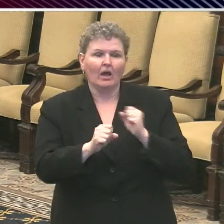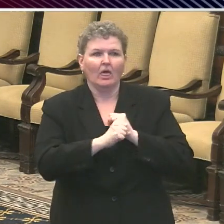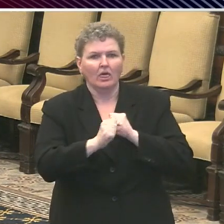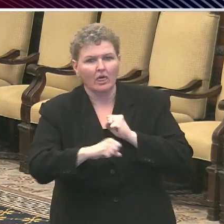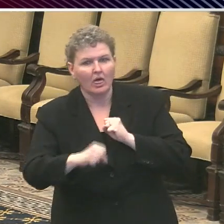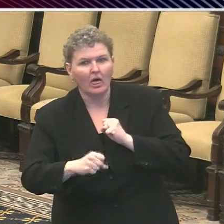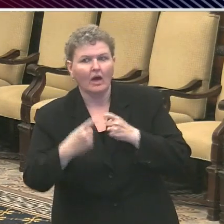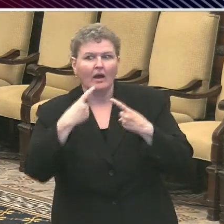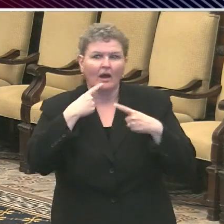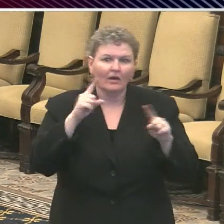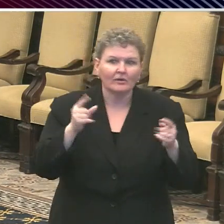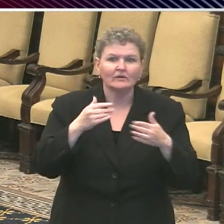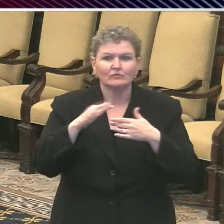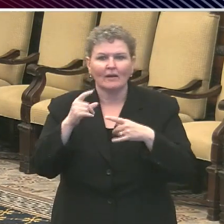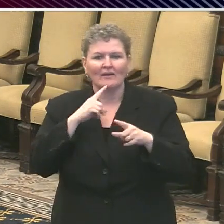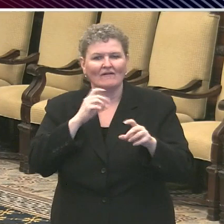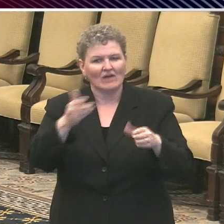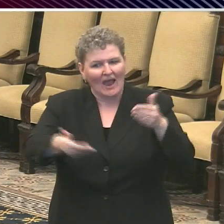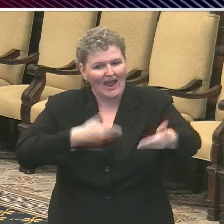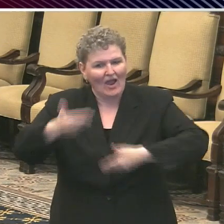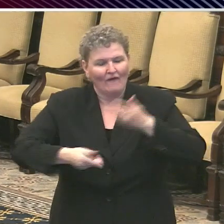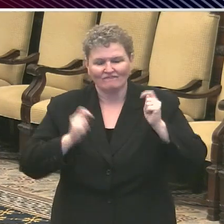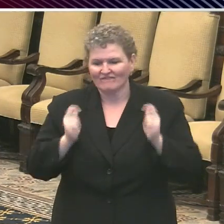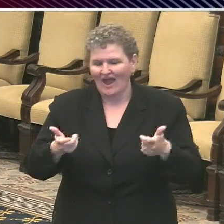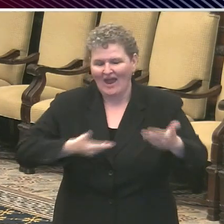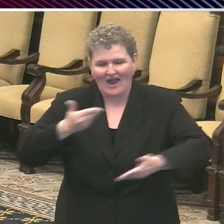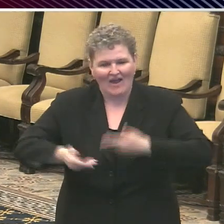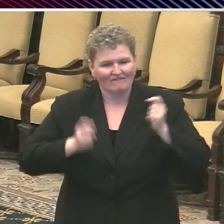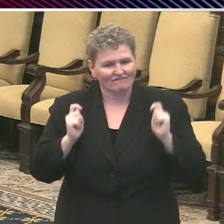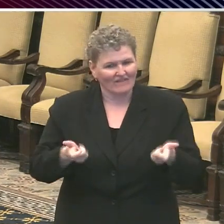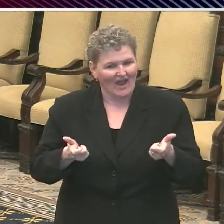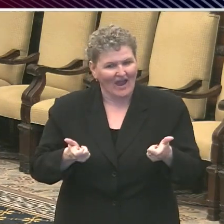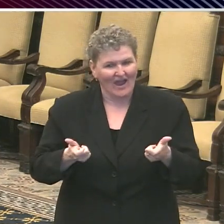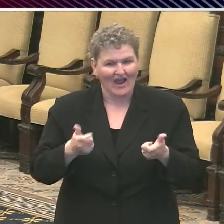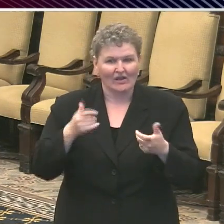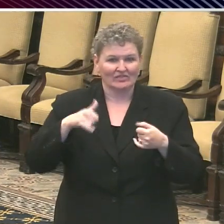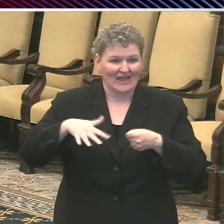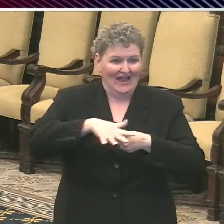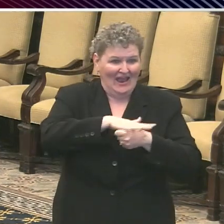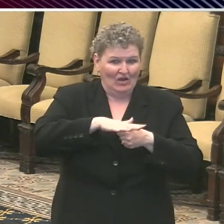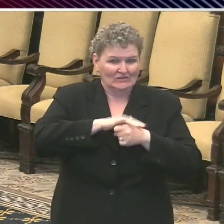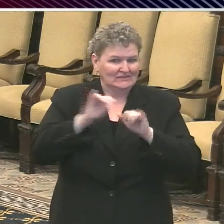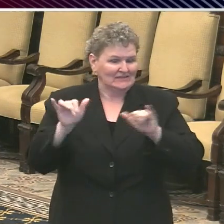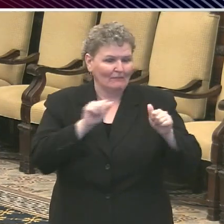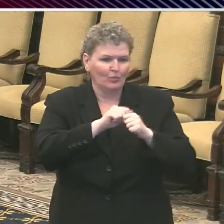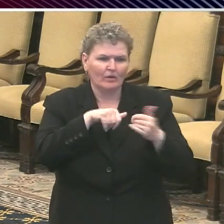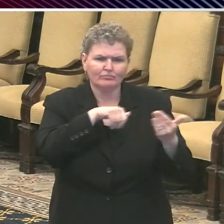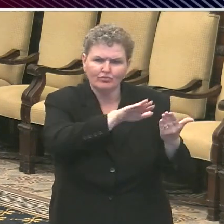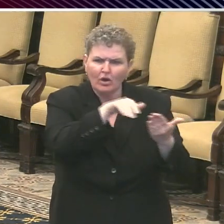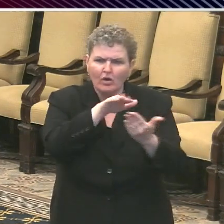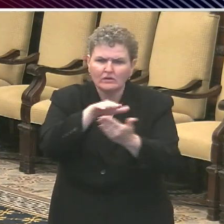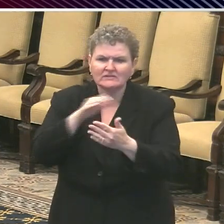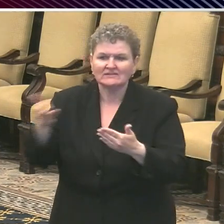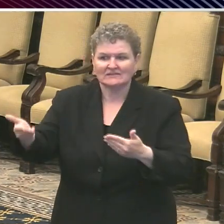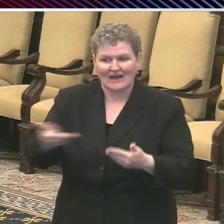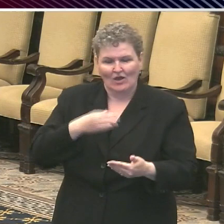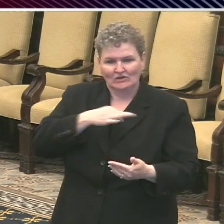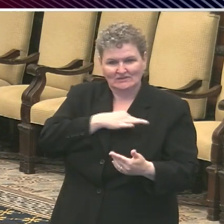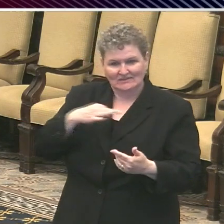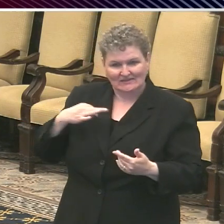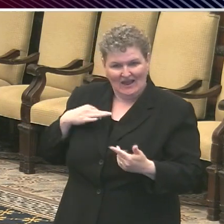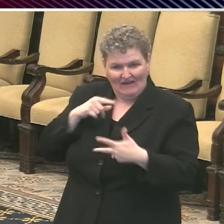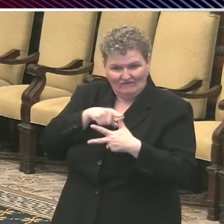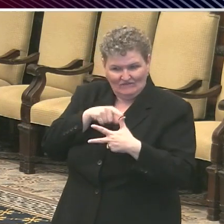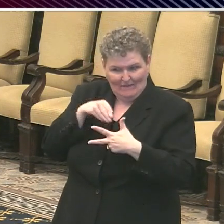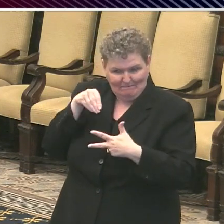on board quickly. And other governments around the country are using similar mechanisms of staffing arrangements like this so they can get staff on quickly